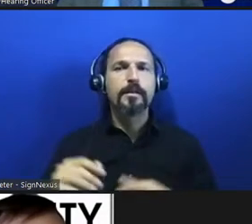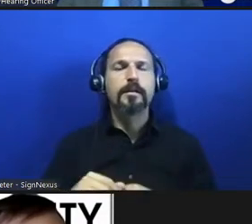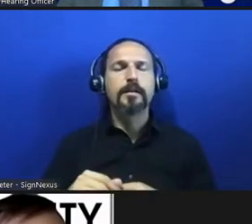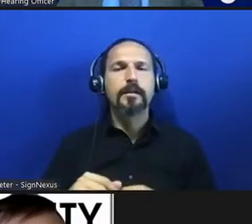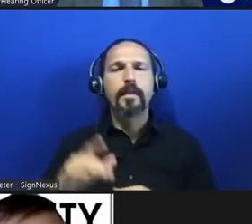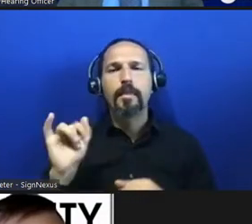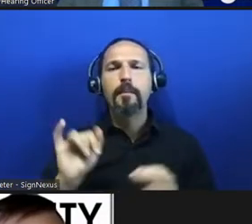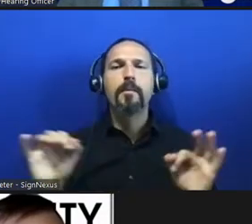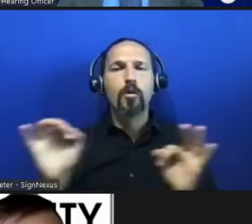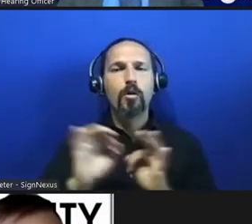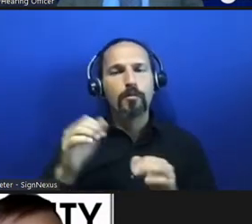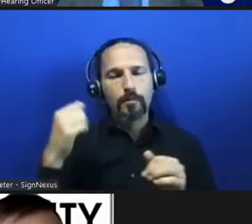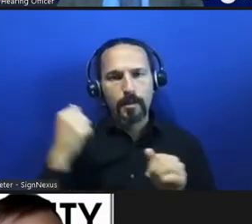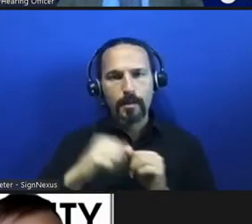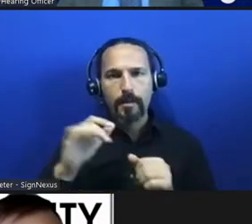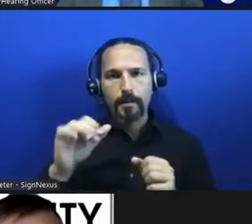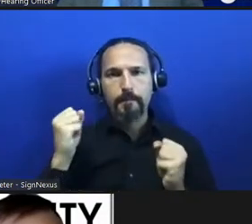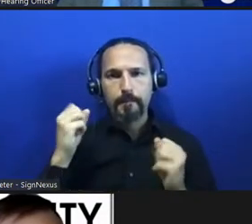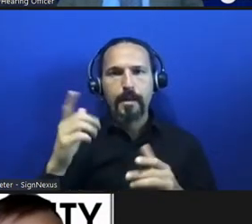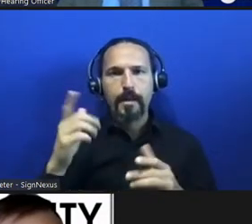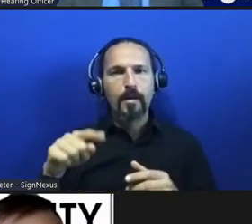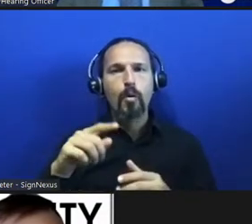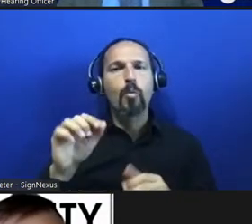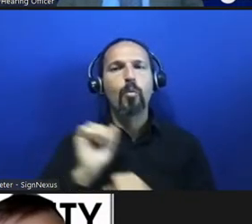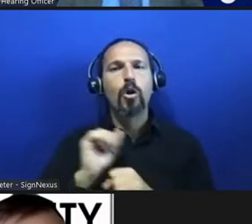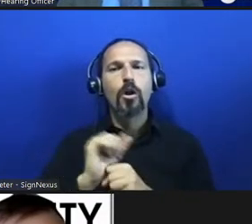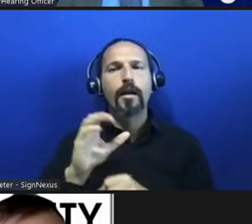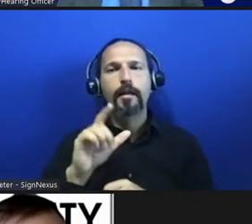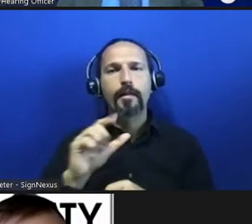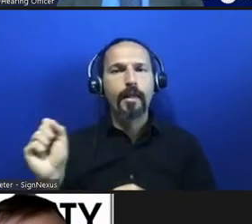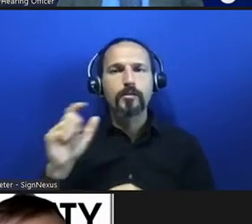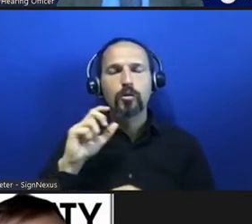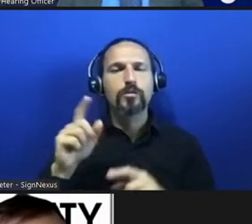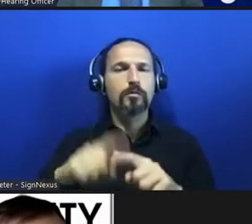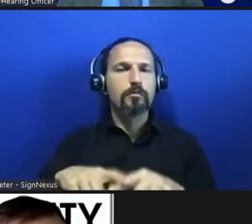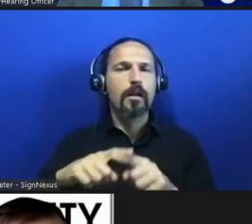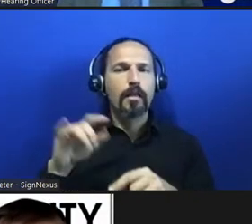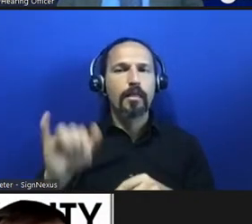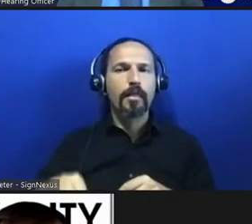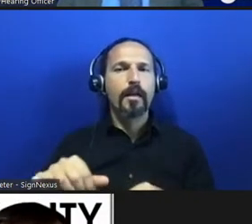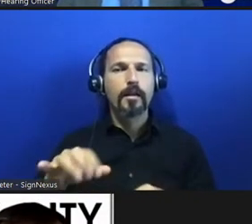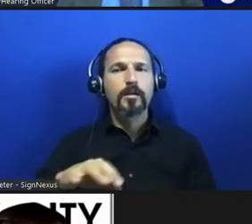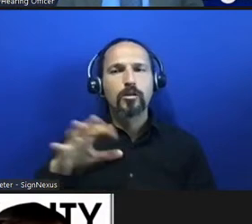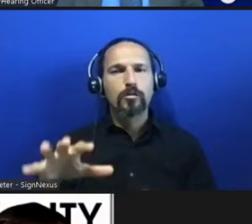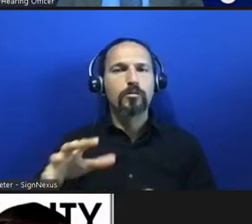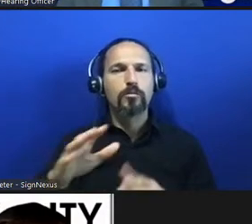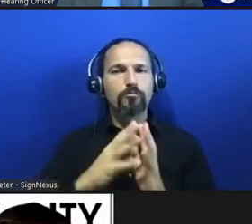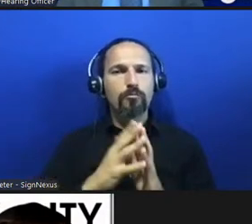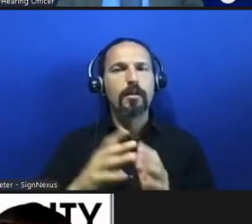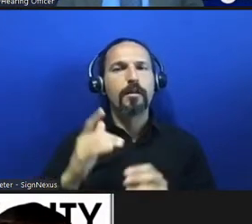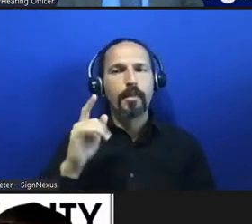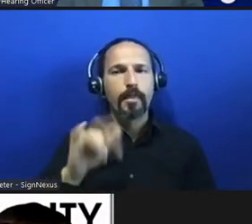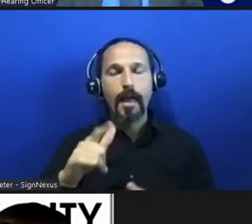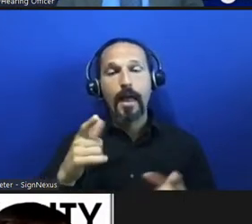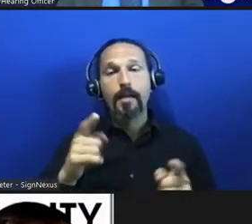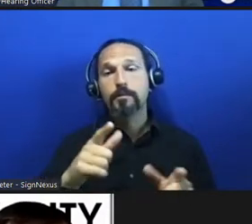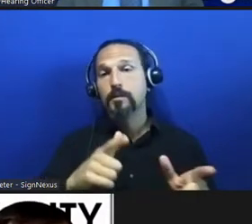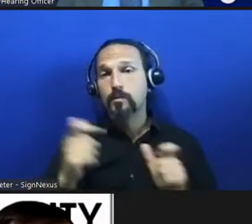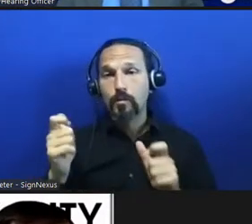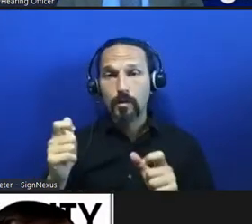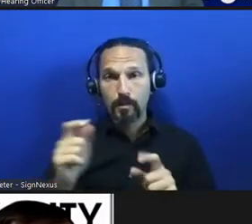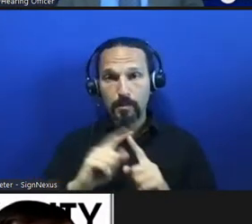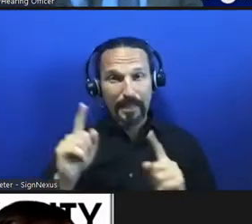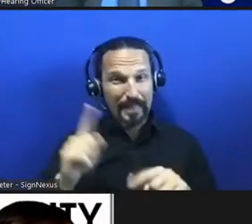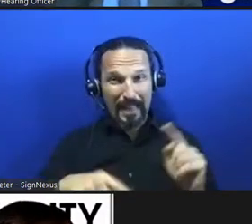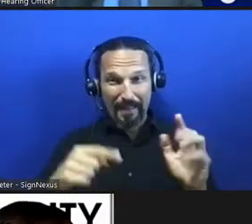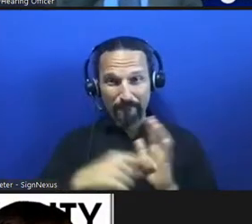it's important to remember the millions of working-class Transit Riders who depend on congestion pricing happening swiftly but who can not